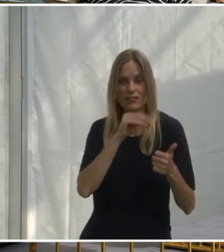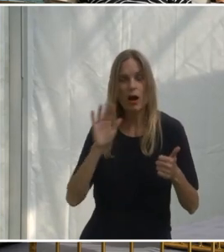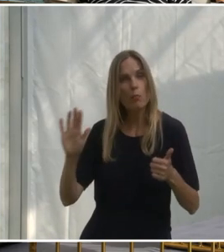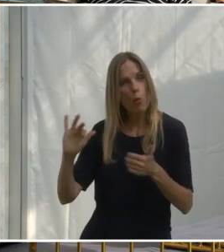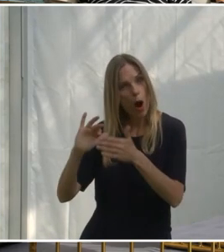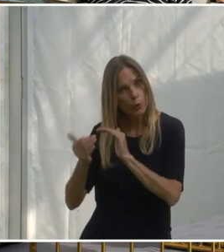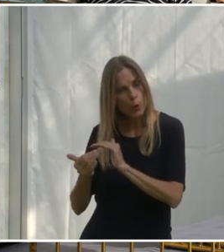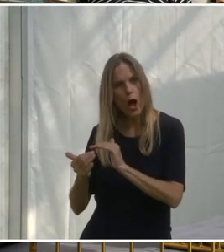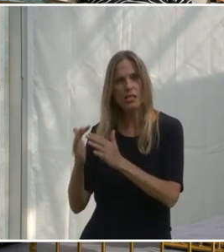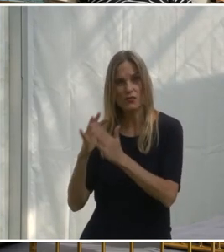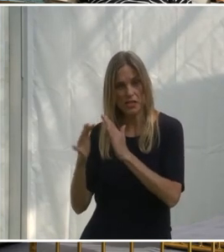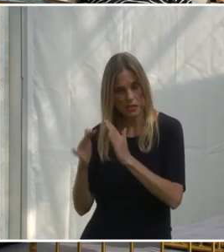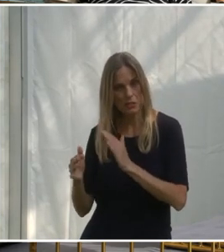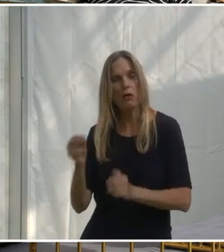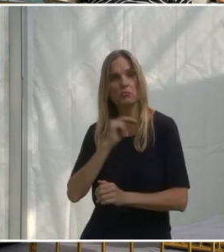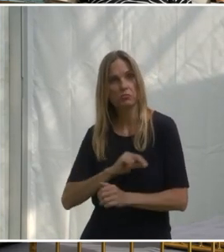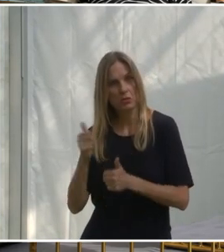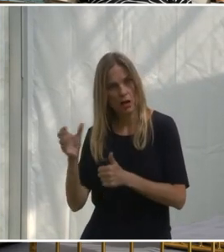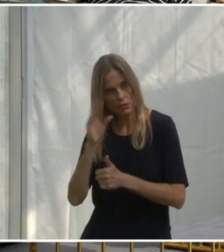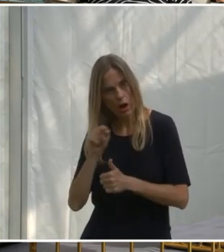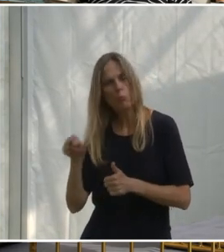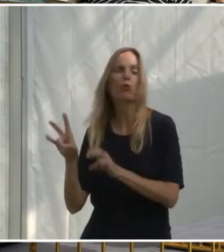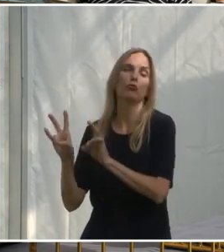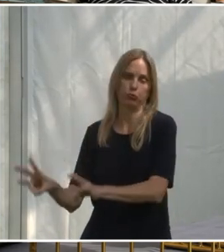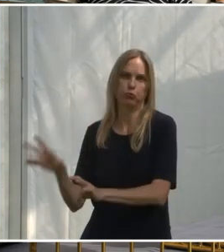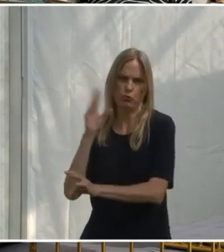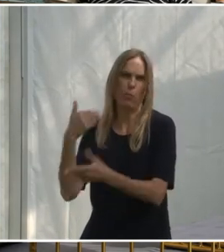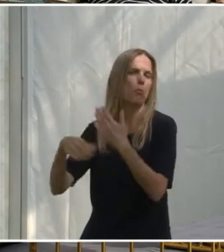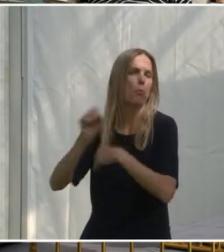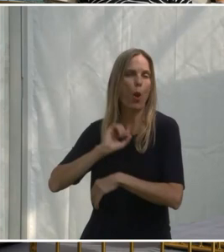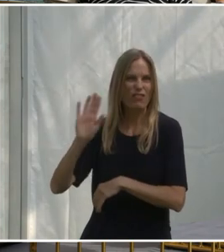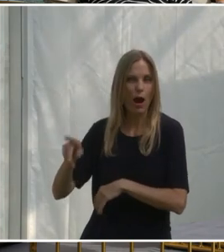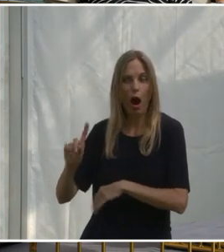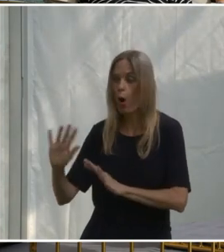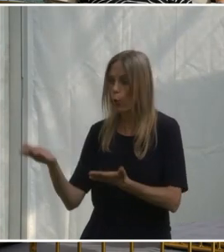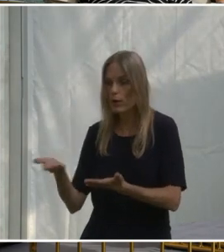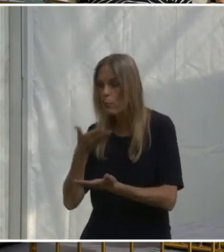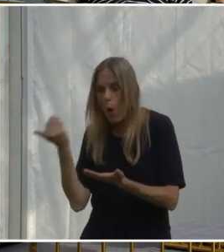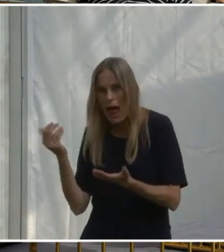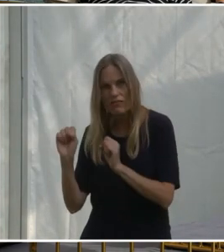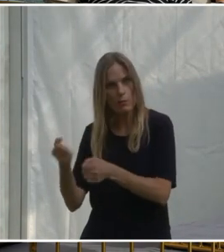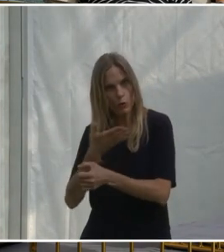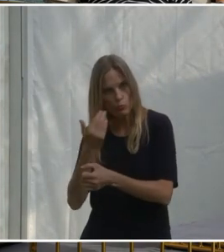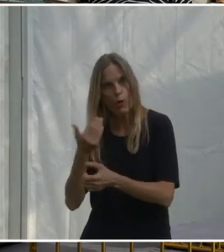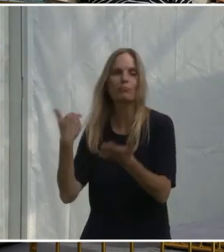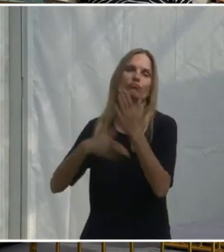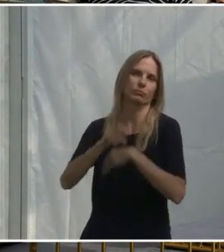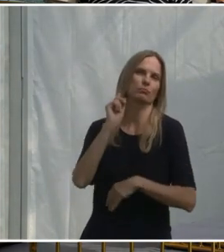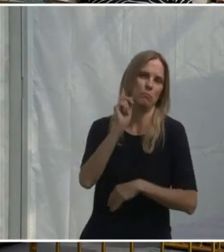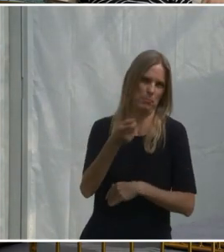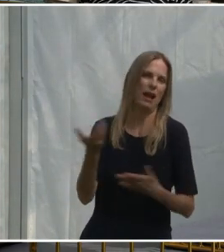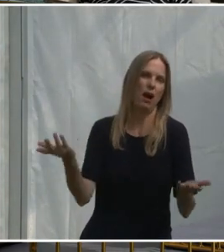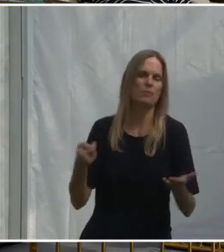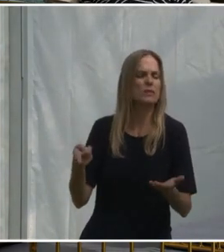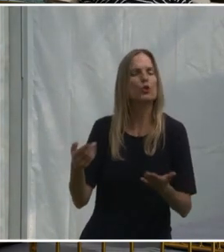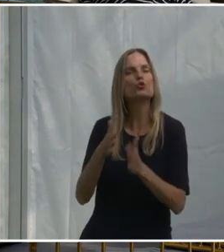town, then you don't have to leave. But if there is not that, then you have to leave. And I think that is a big issue that